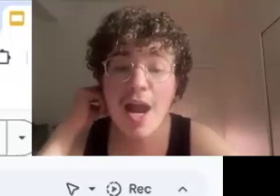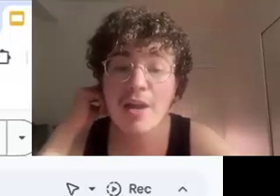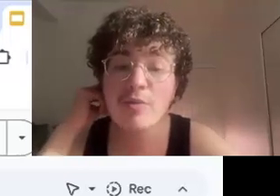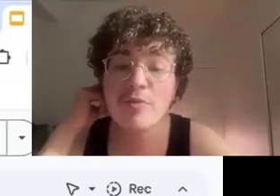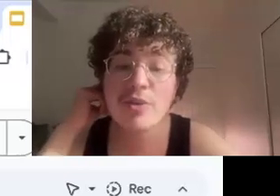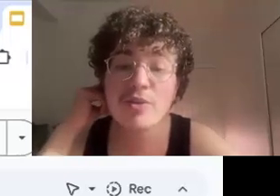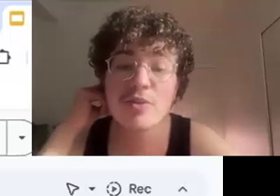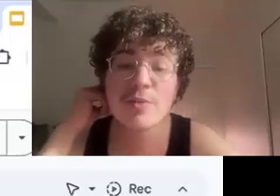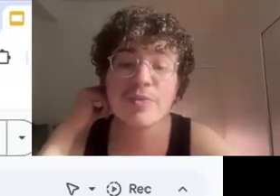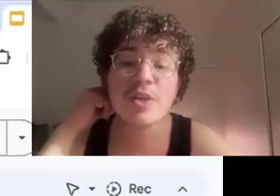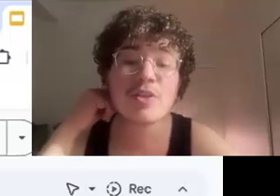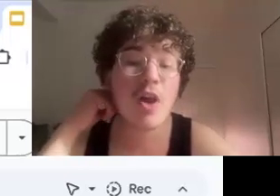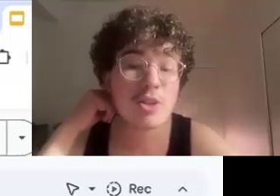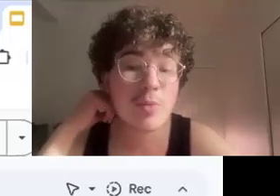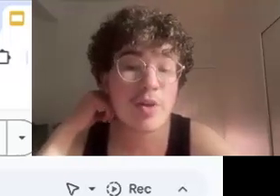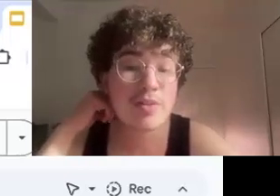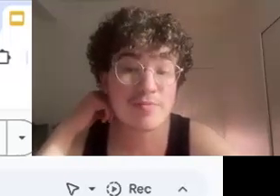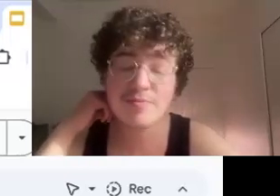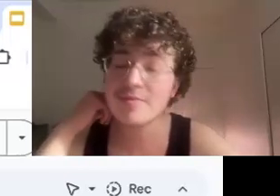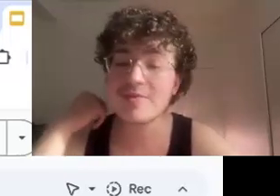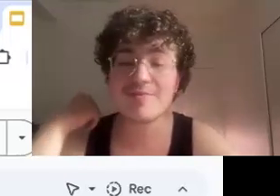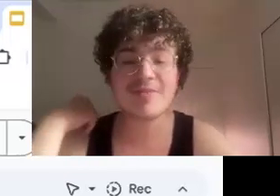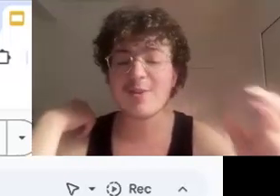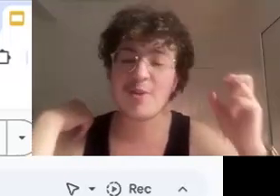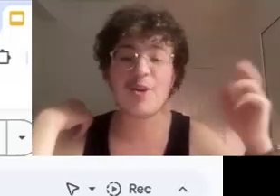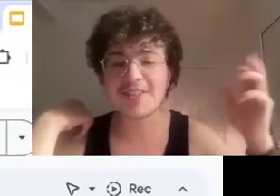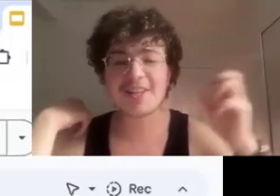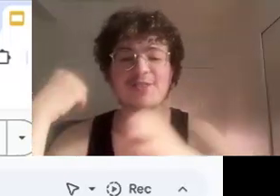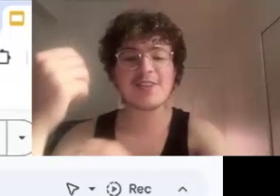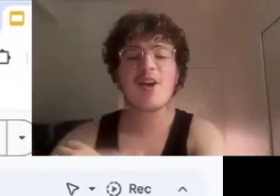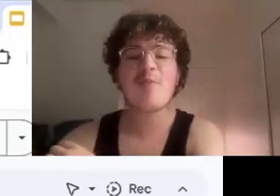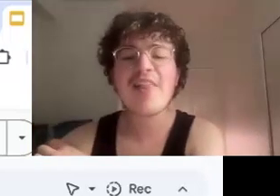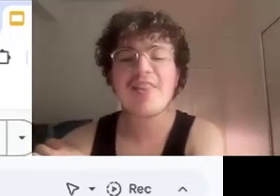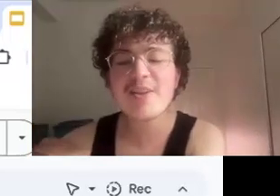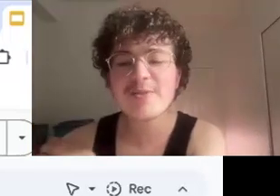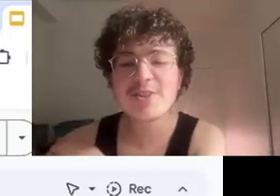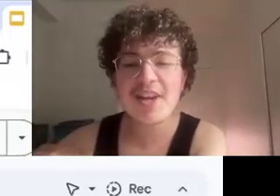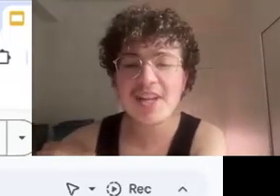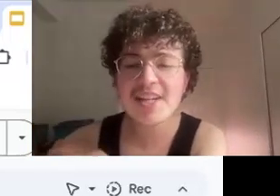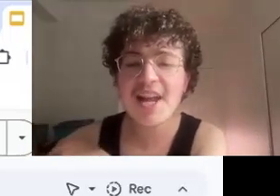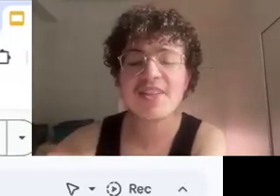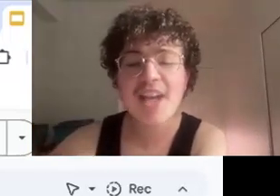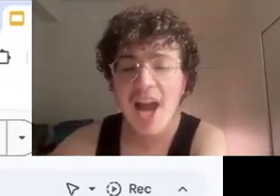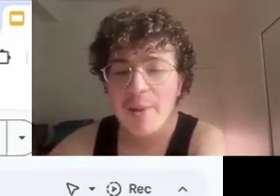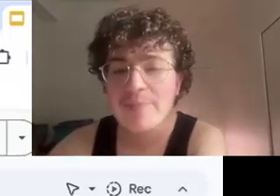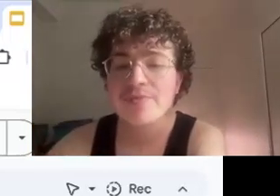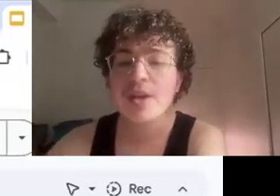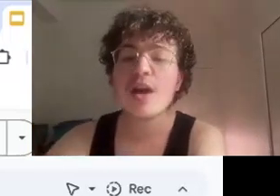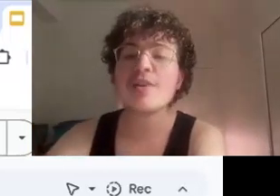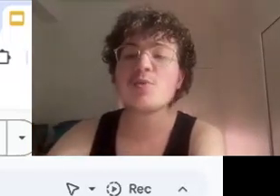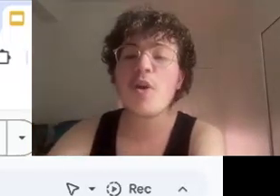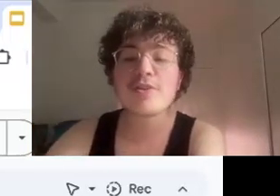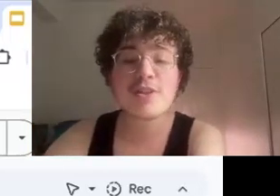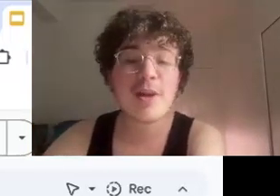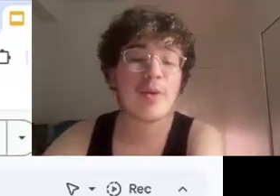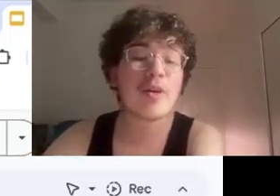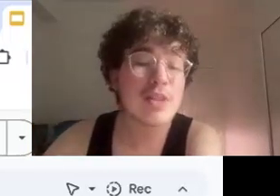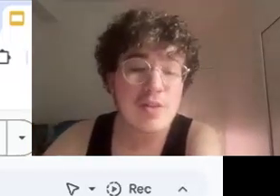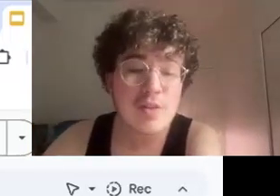Emily. Just a quick access note to slow your pace a little as you're reading these slides so our access team can keep up with you. Thank